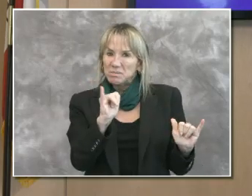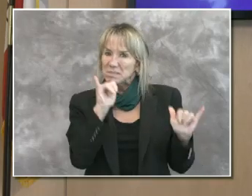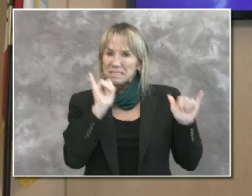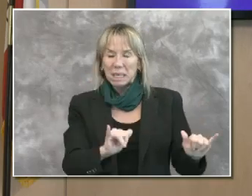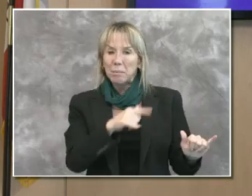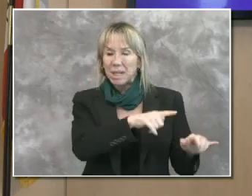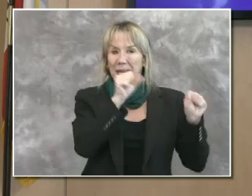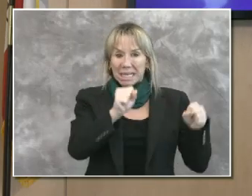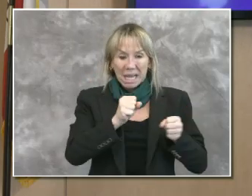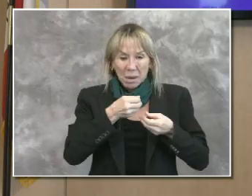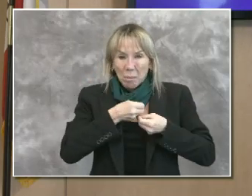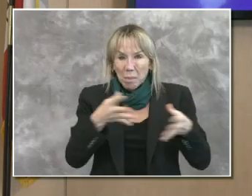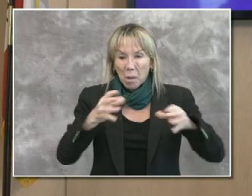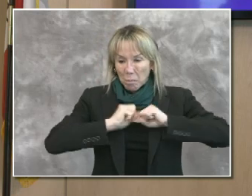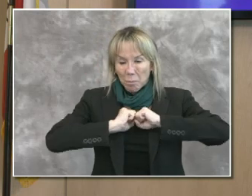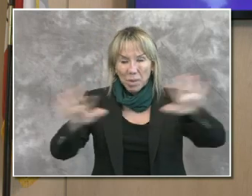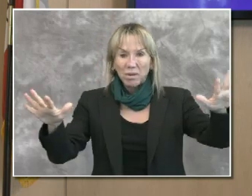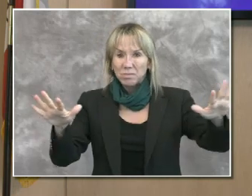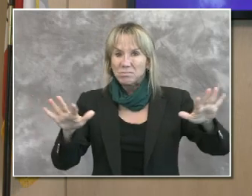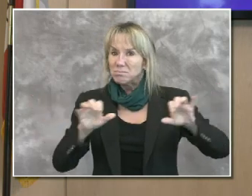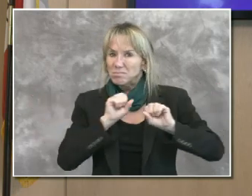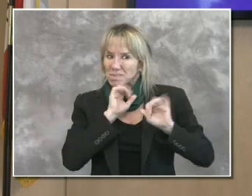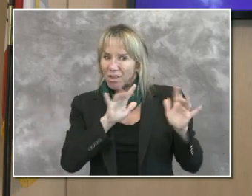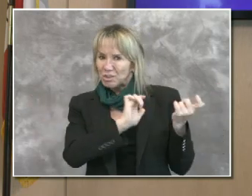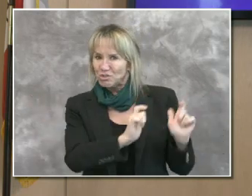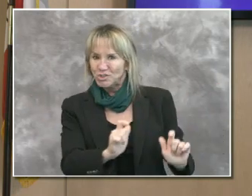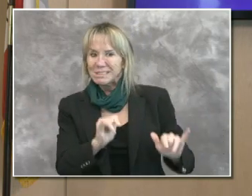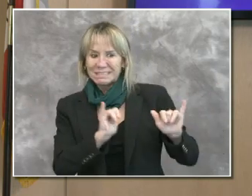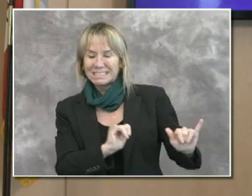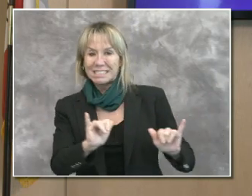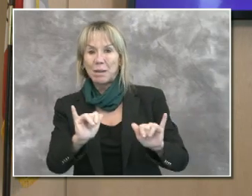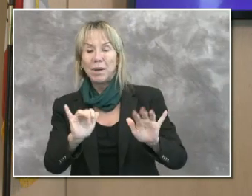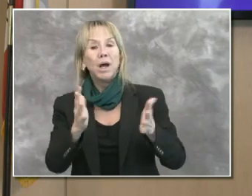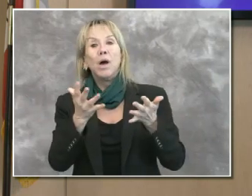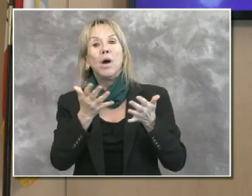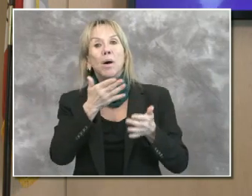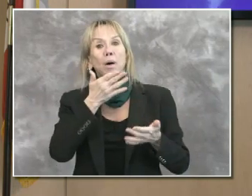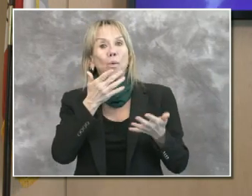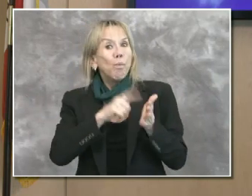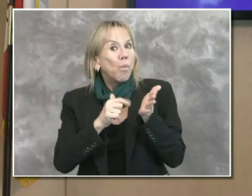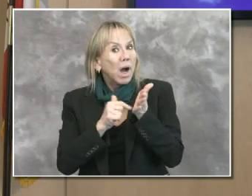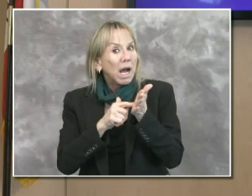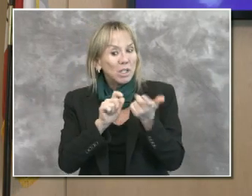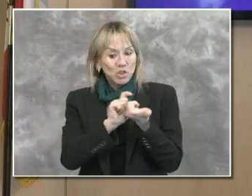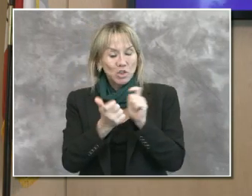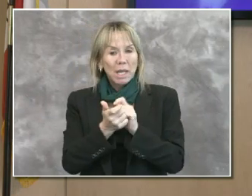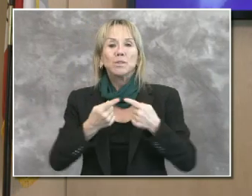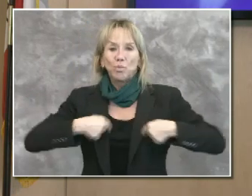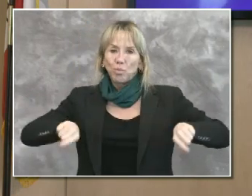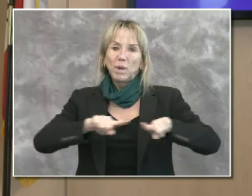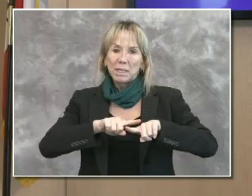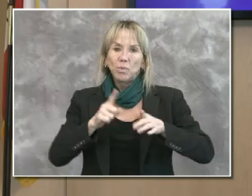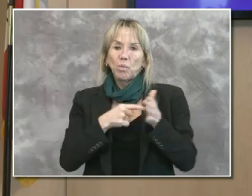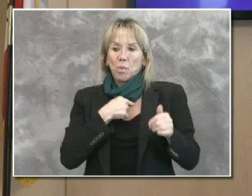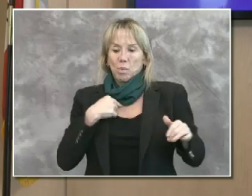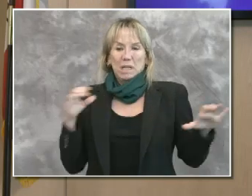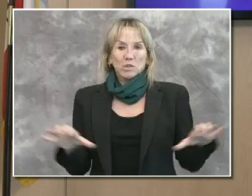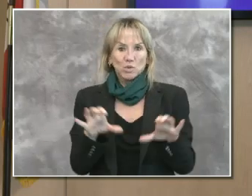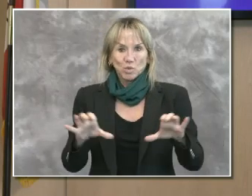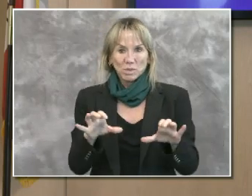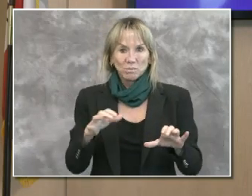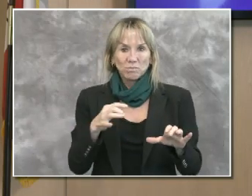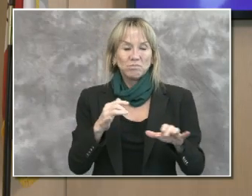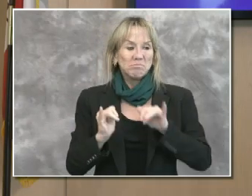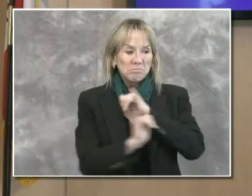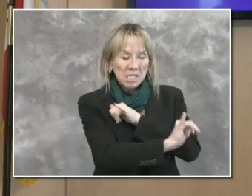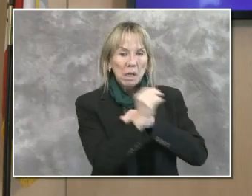it can generate has not changed. What has changed has been our actions, and our actions are the things that have put us in a strong position.